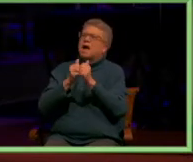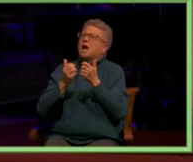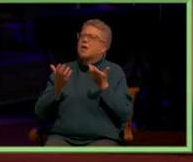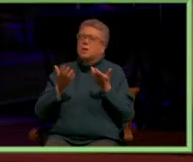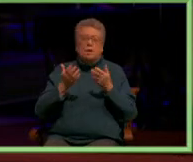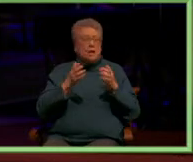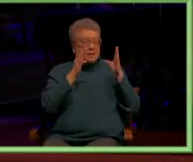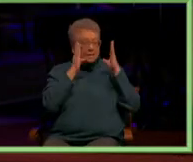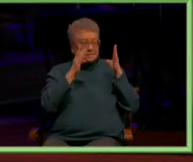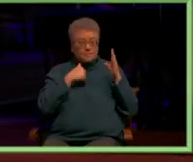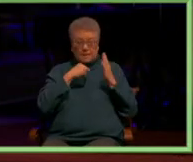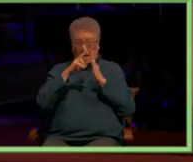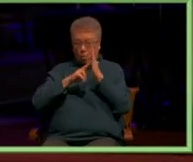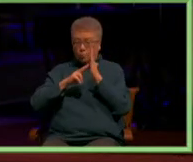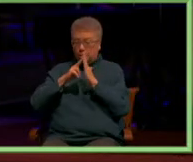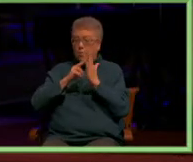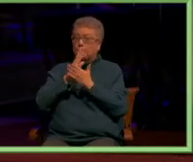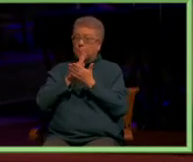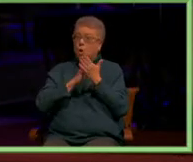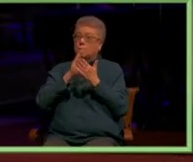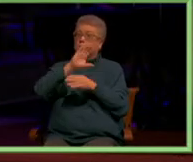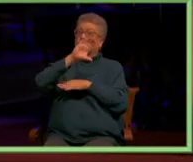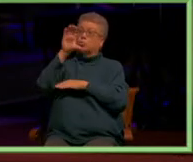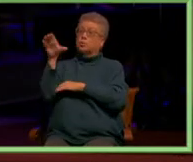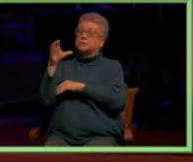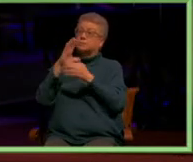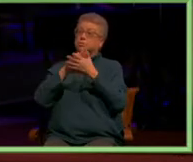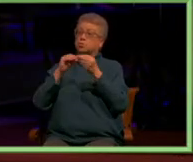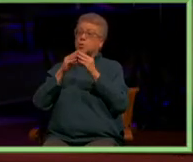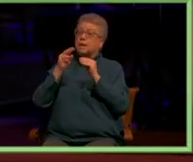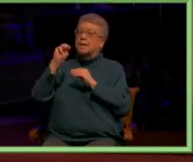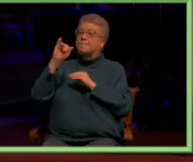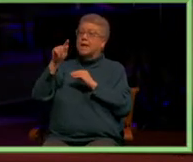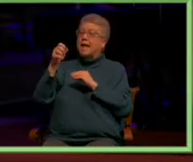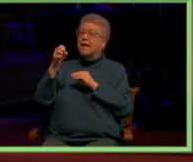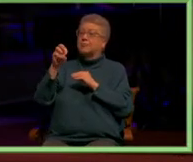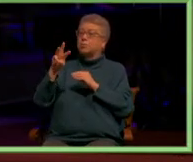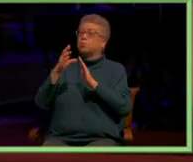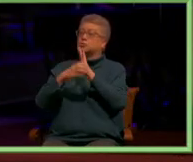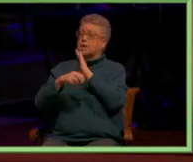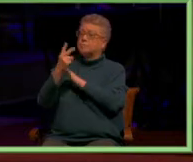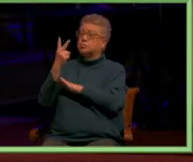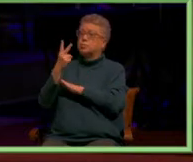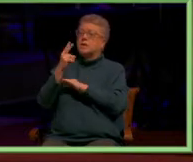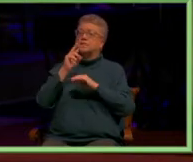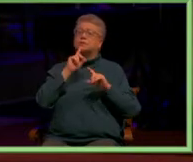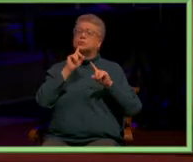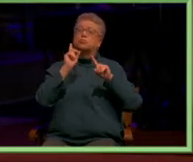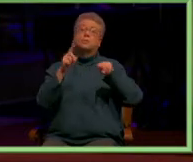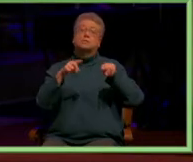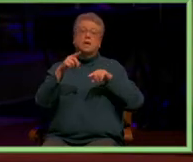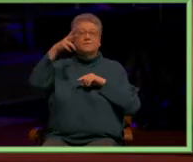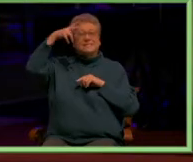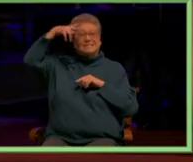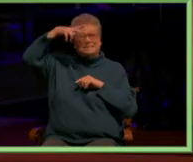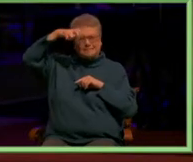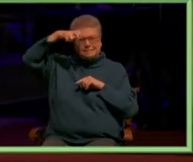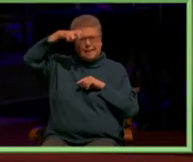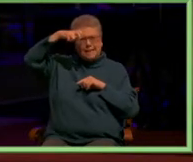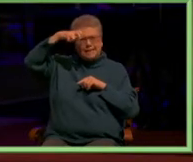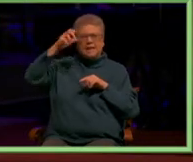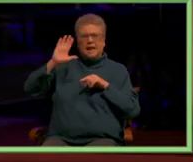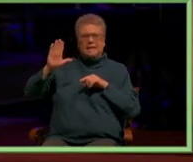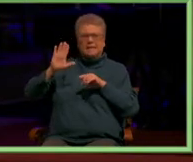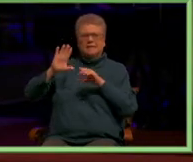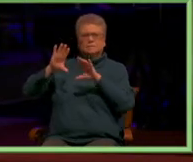me as I read to you part of the Christmas story found in Matthew chapter 2. This is the response of Satan and his minions to the birth of